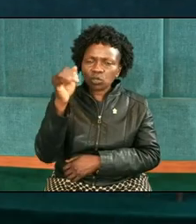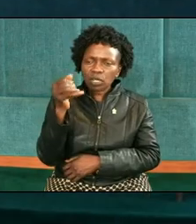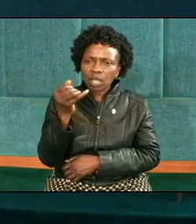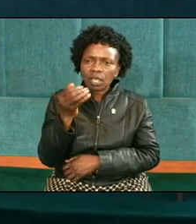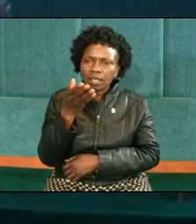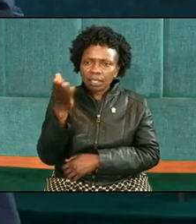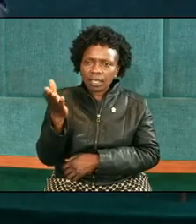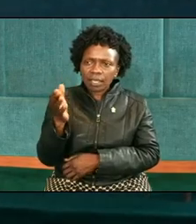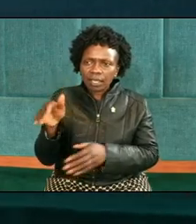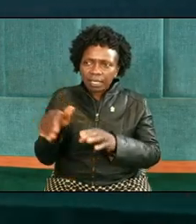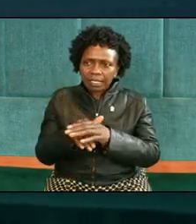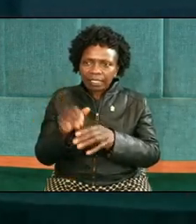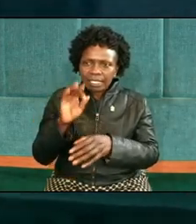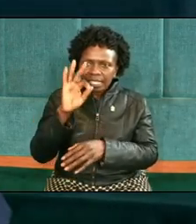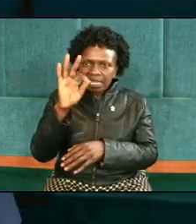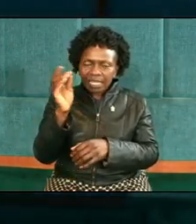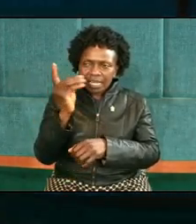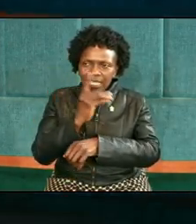up.